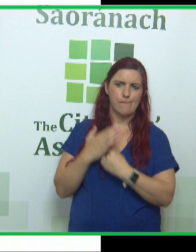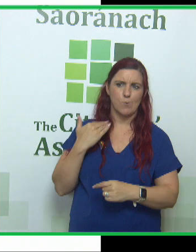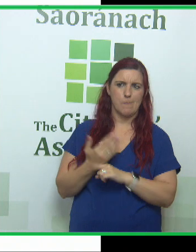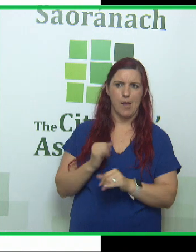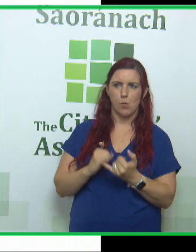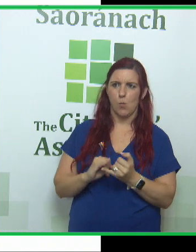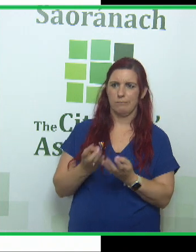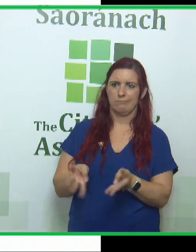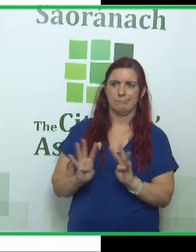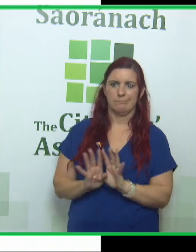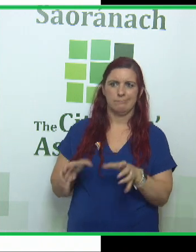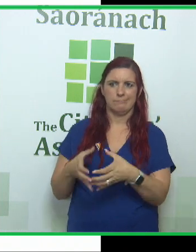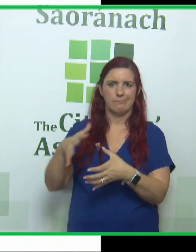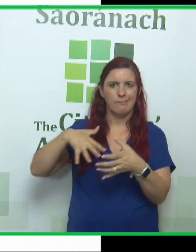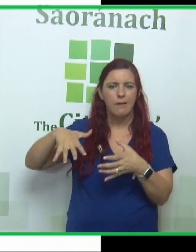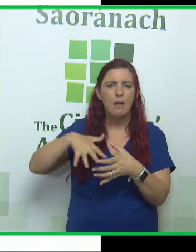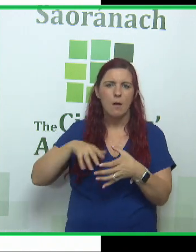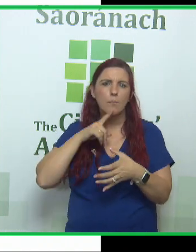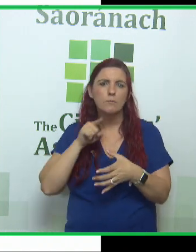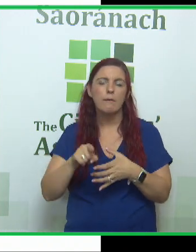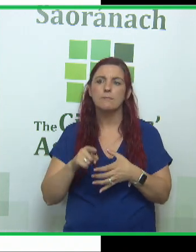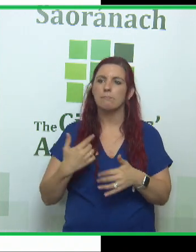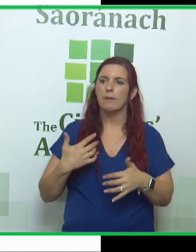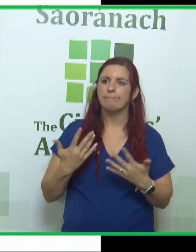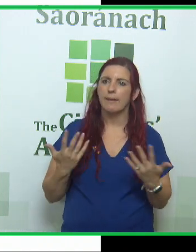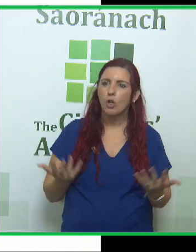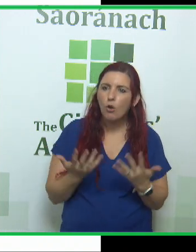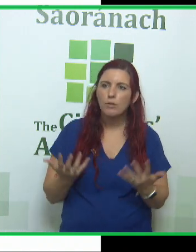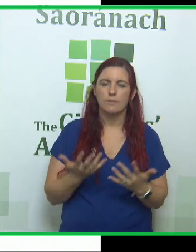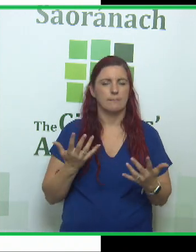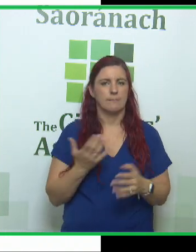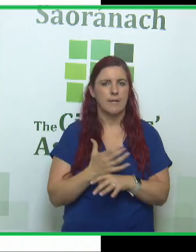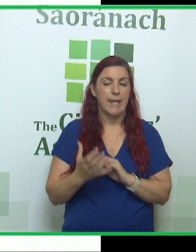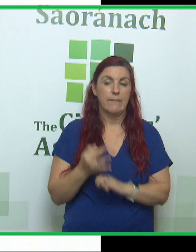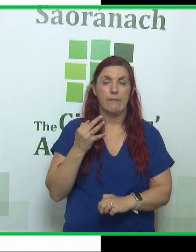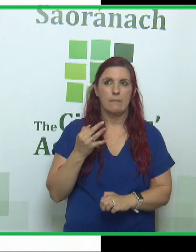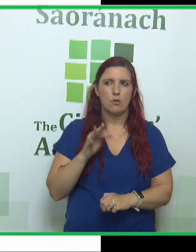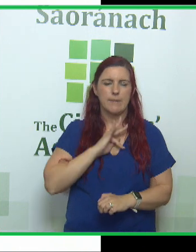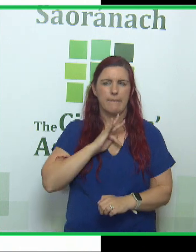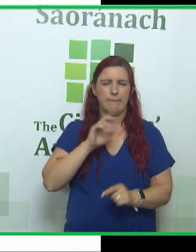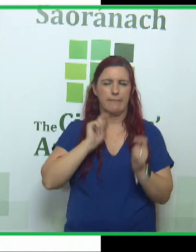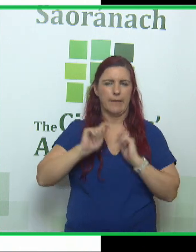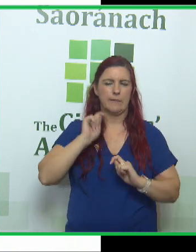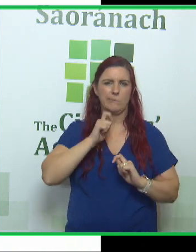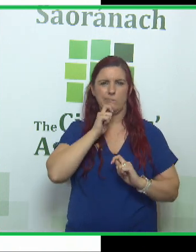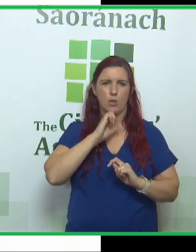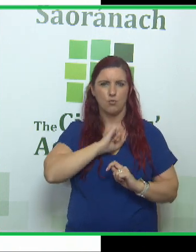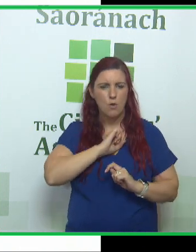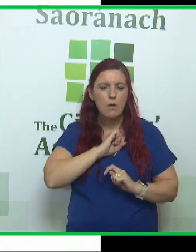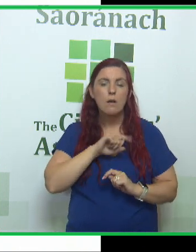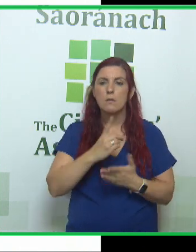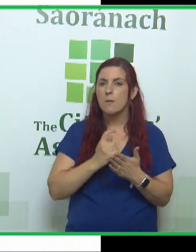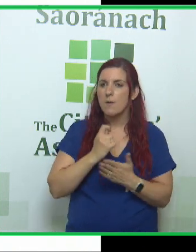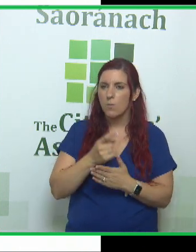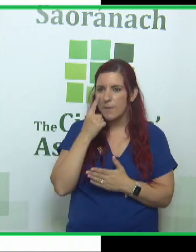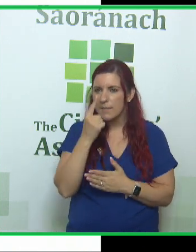of fun, but also it encourages you to continue even if you're having second thoughts yourself. Sometimes we see